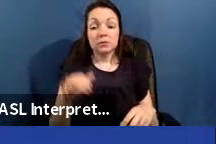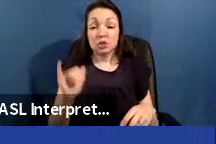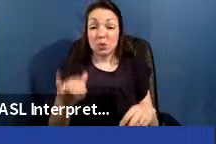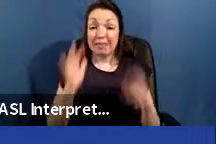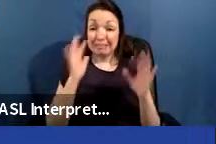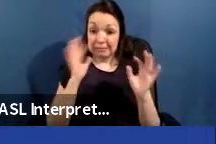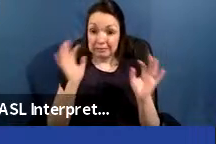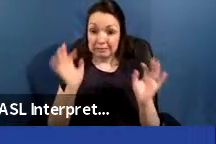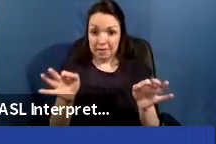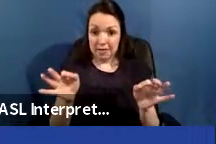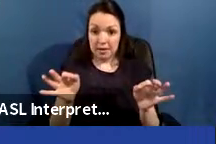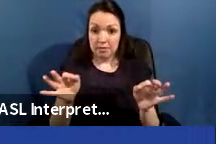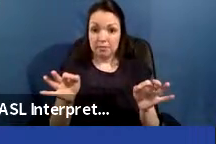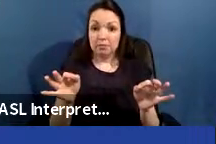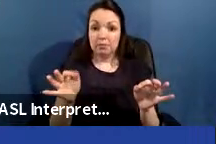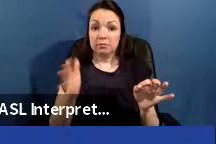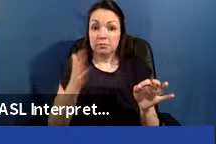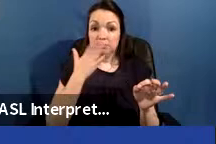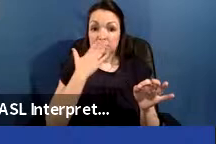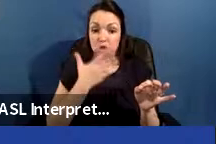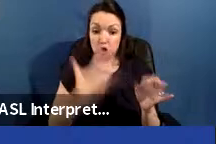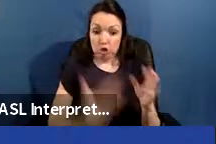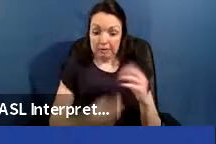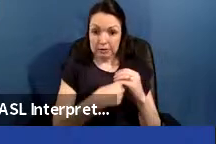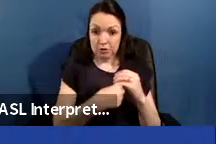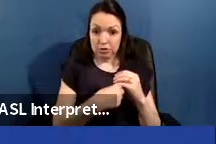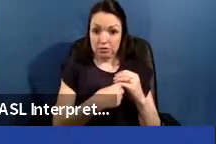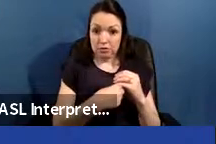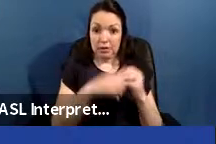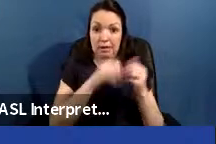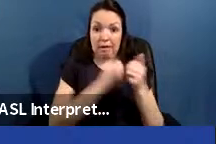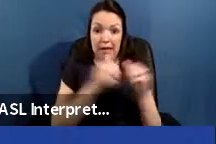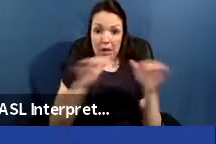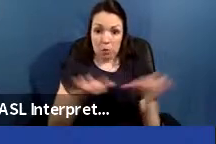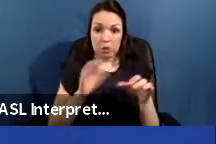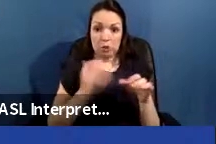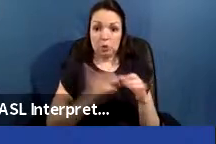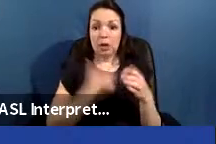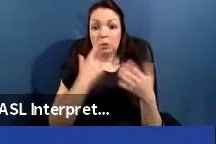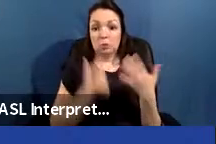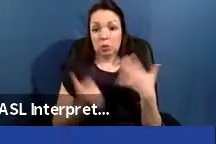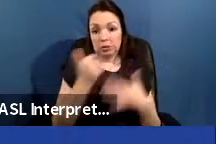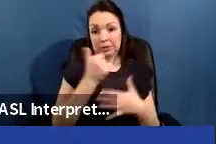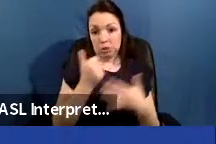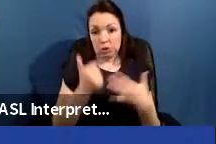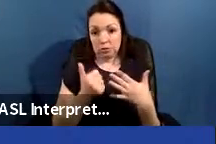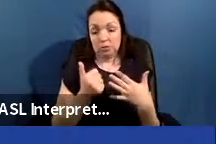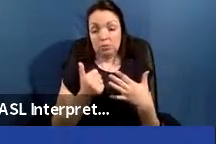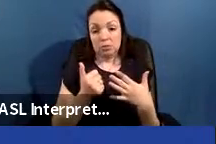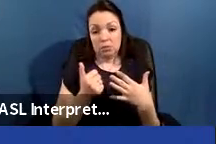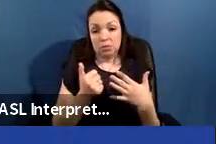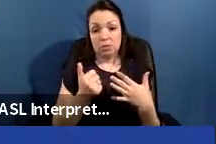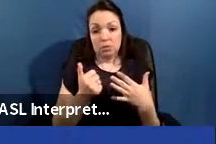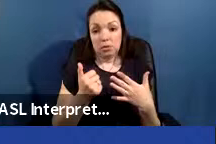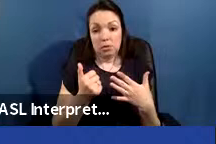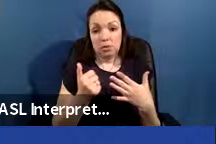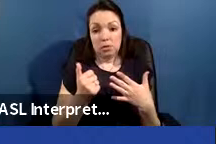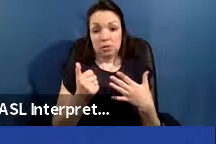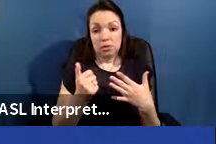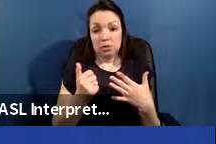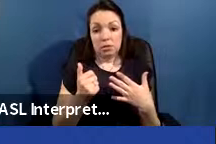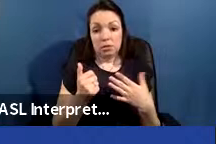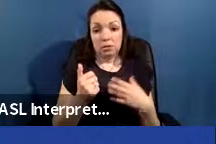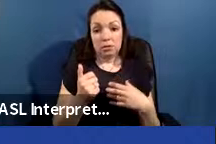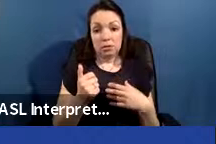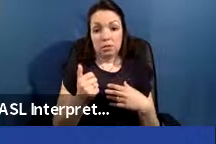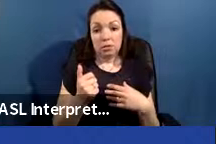definite welcome addition to the way we do our prioritization. And you will, I